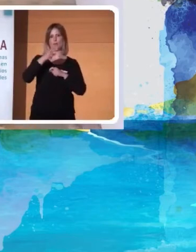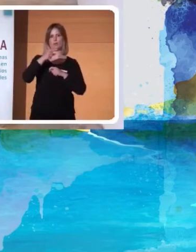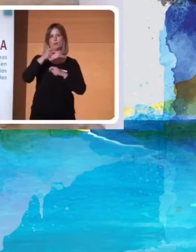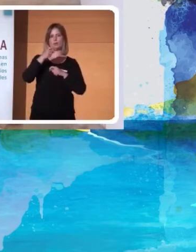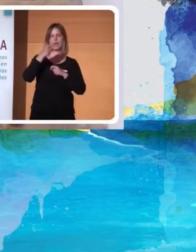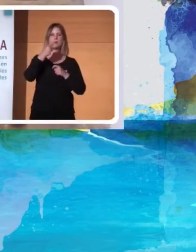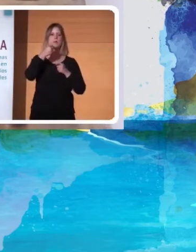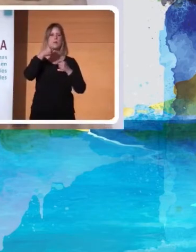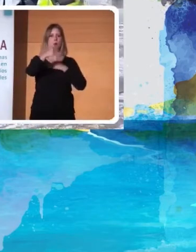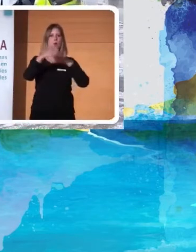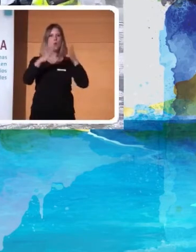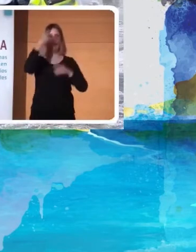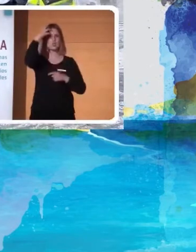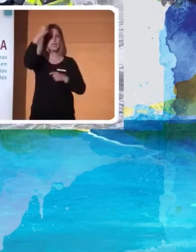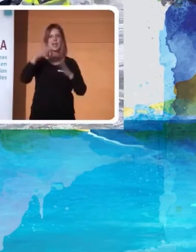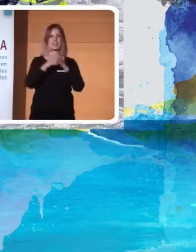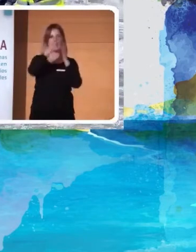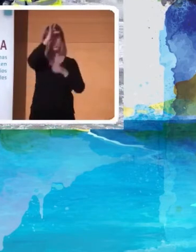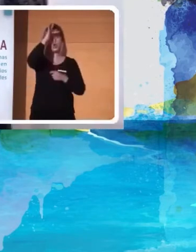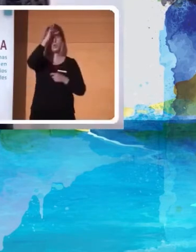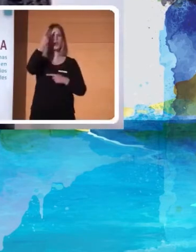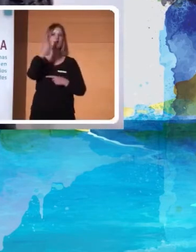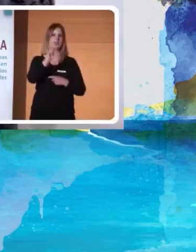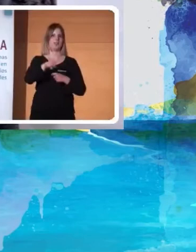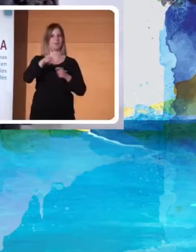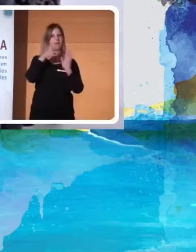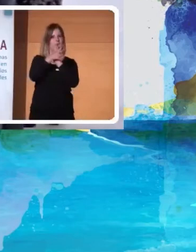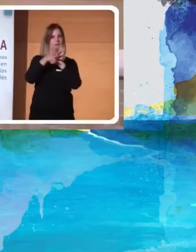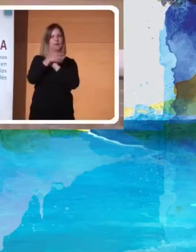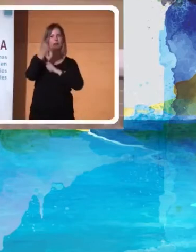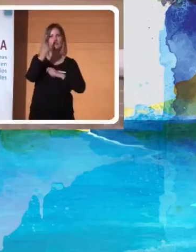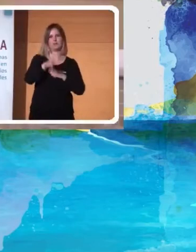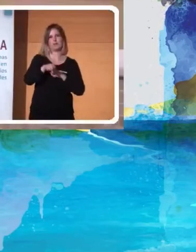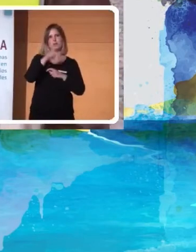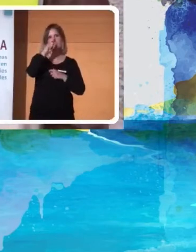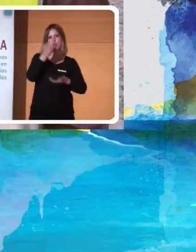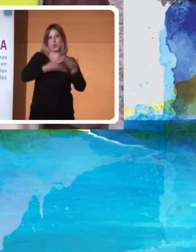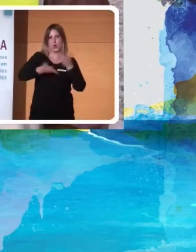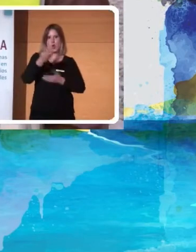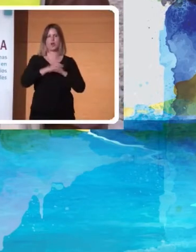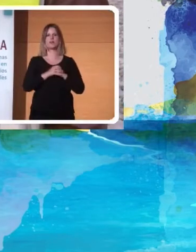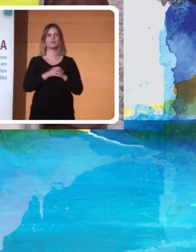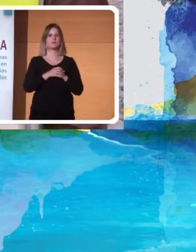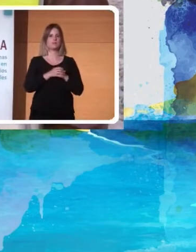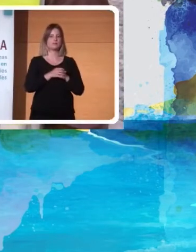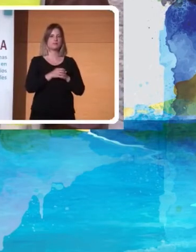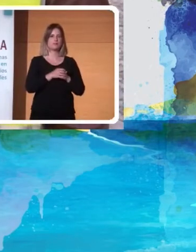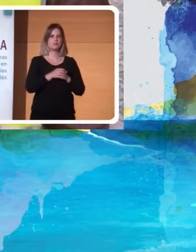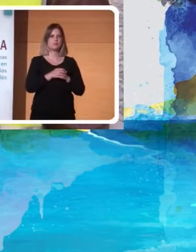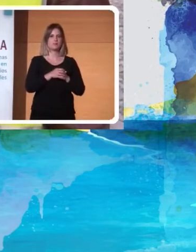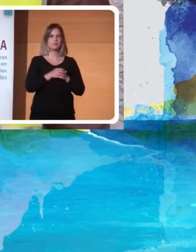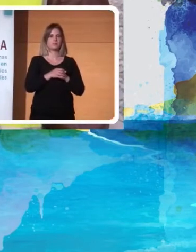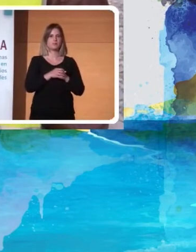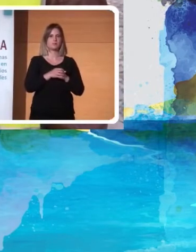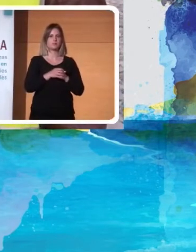We started with the Realejo neighborhood, and they include the Church of Santo Domingo, the Olmedina. They